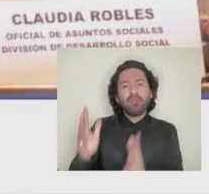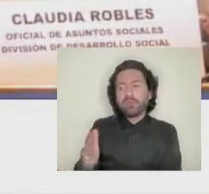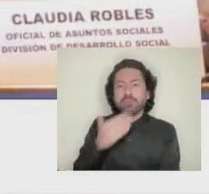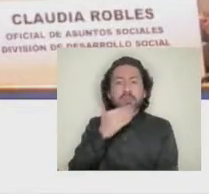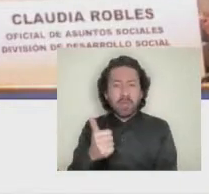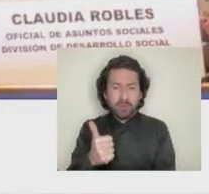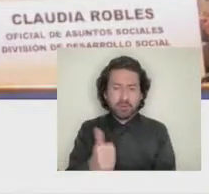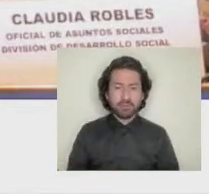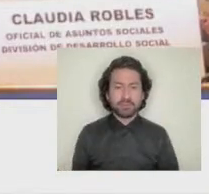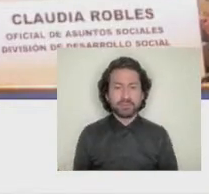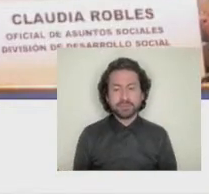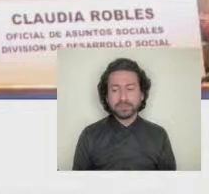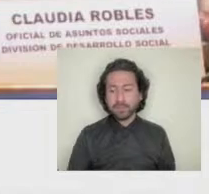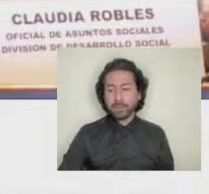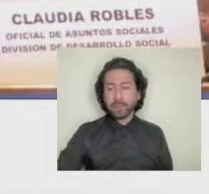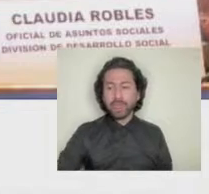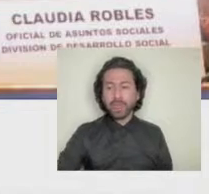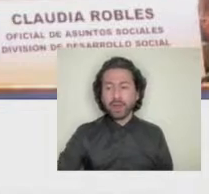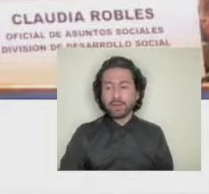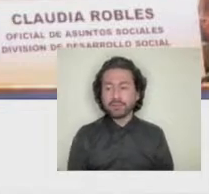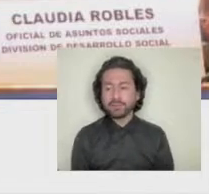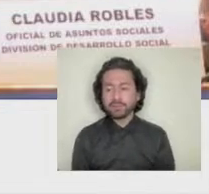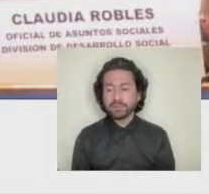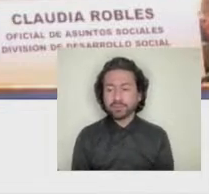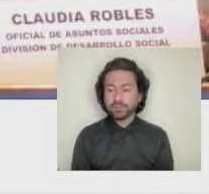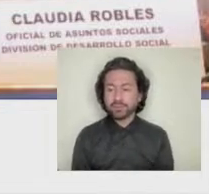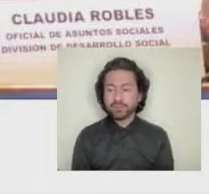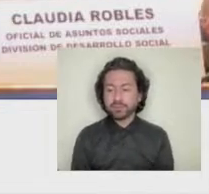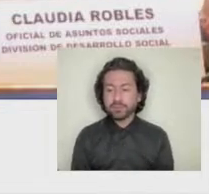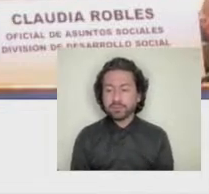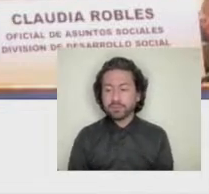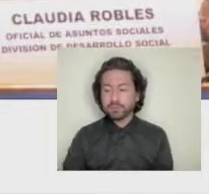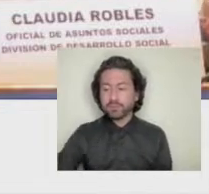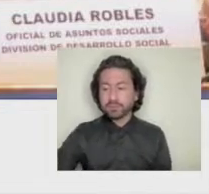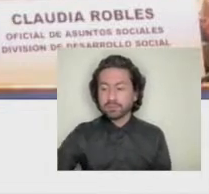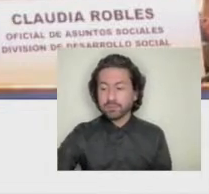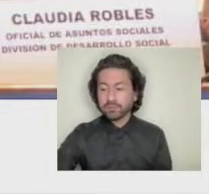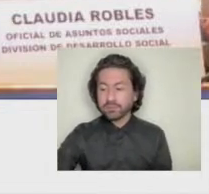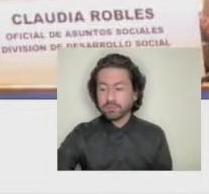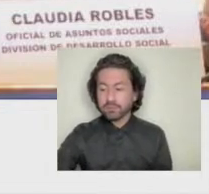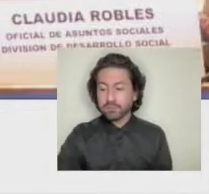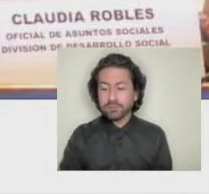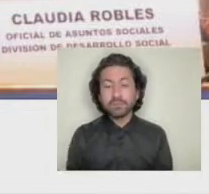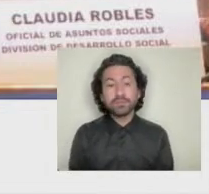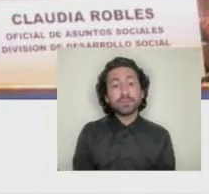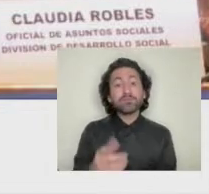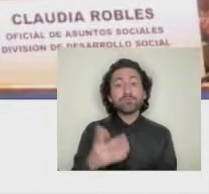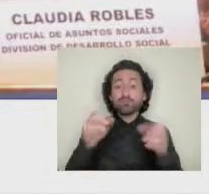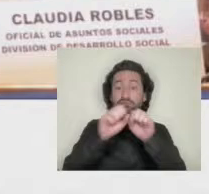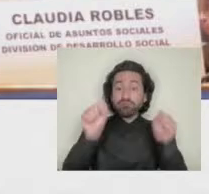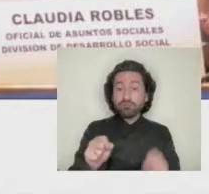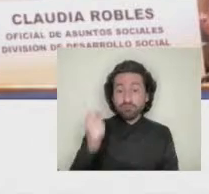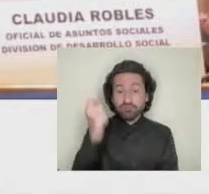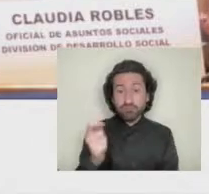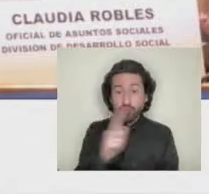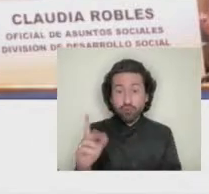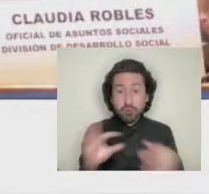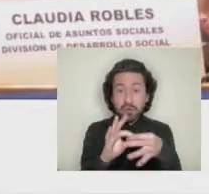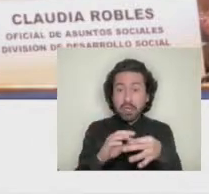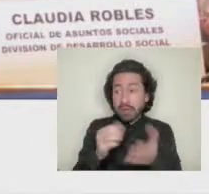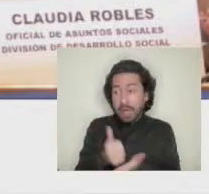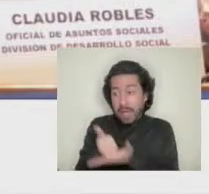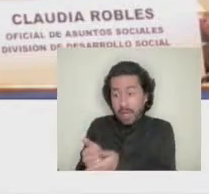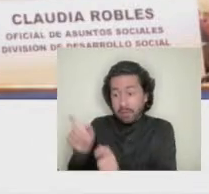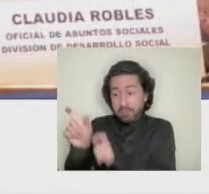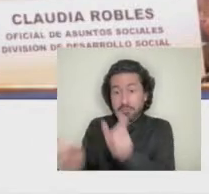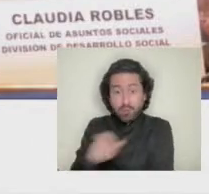situation and improving the lives of the household. The implementation of non-contributory